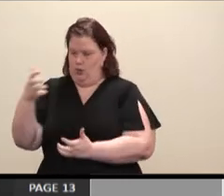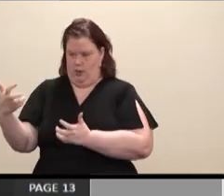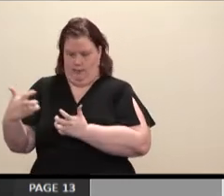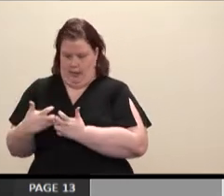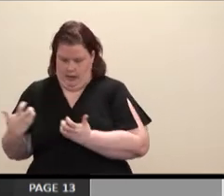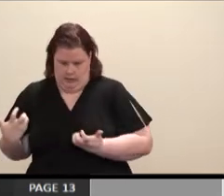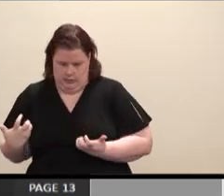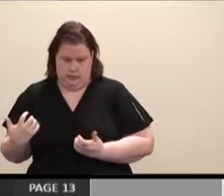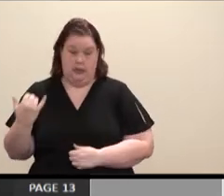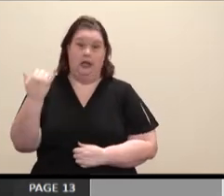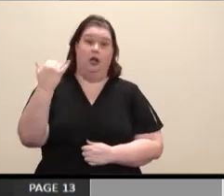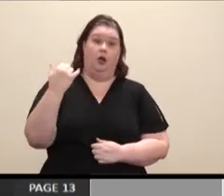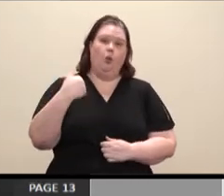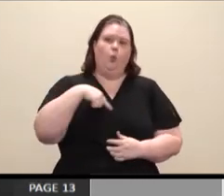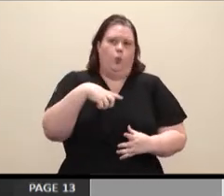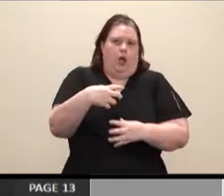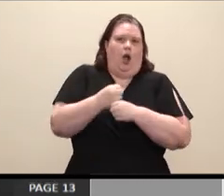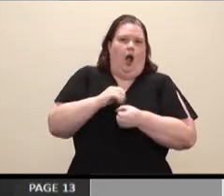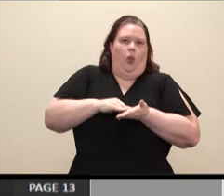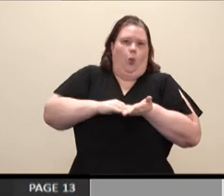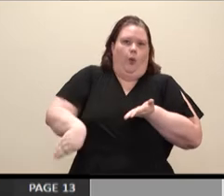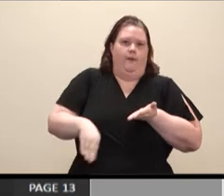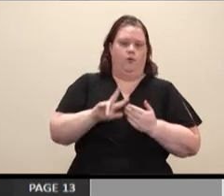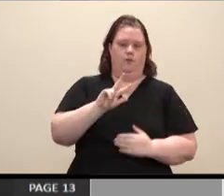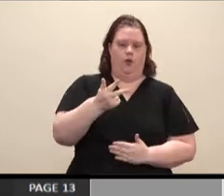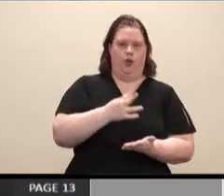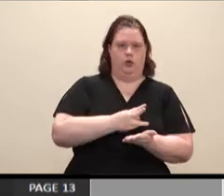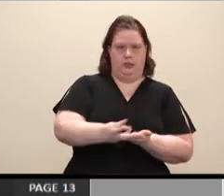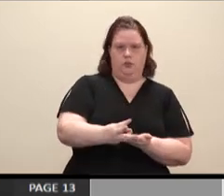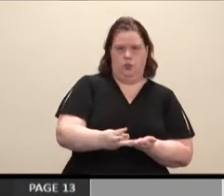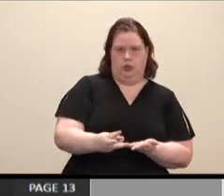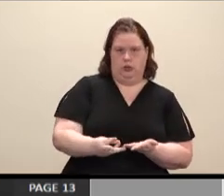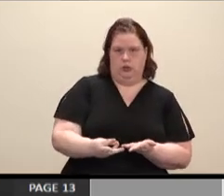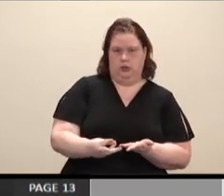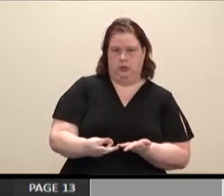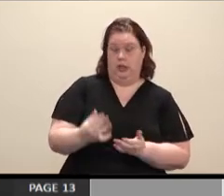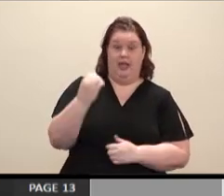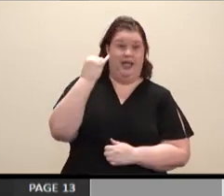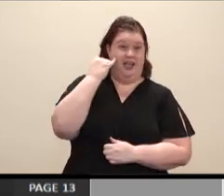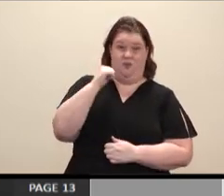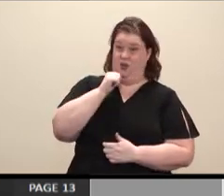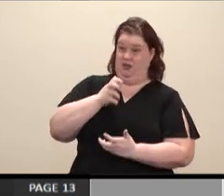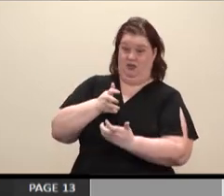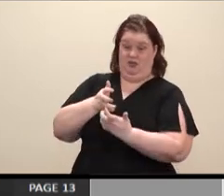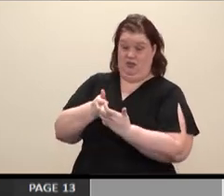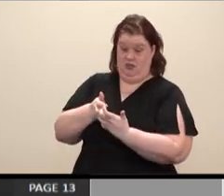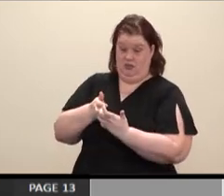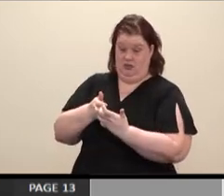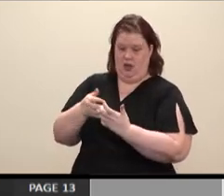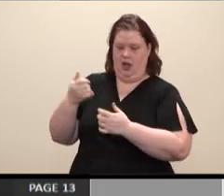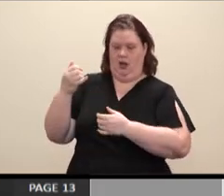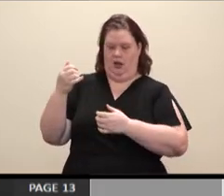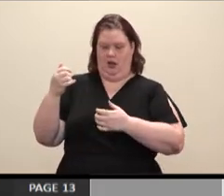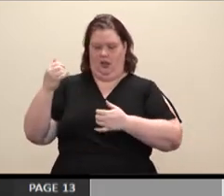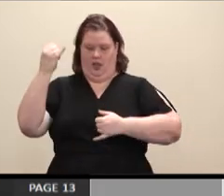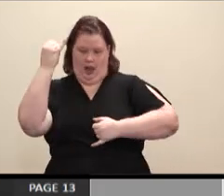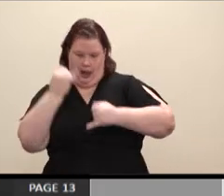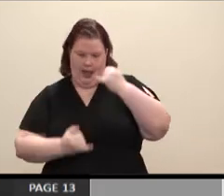waiver for the third 6 weeks, which we were, then we could have used this last criteria to make us